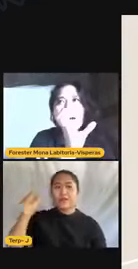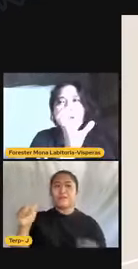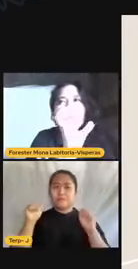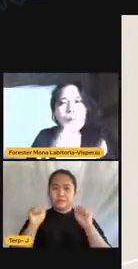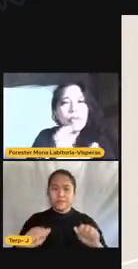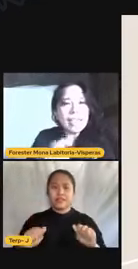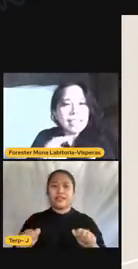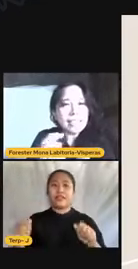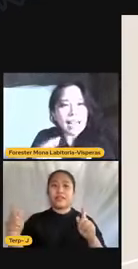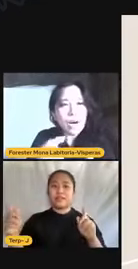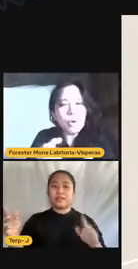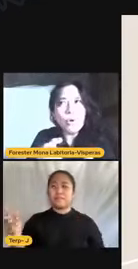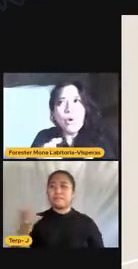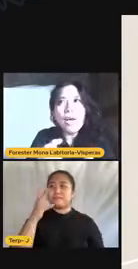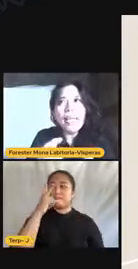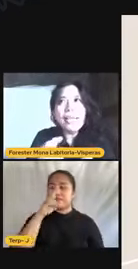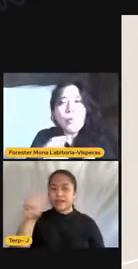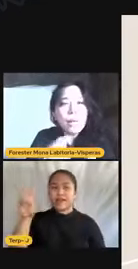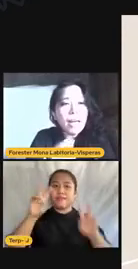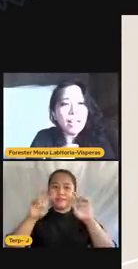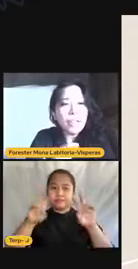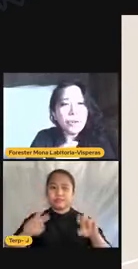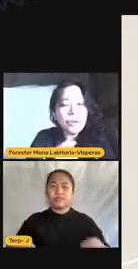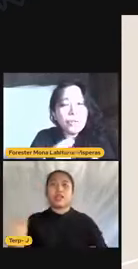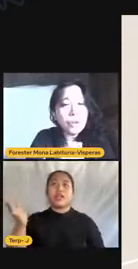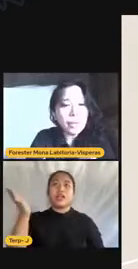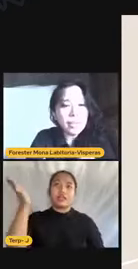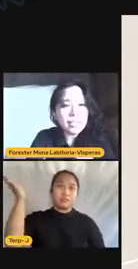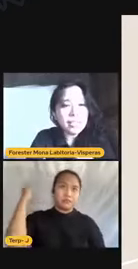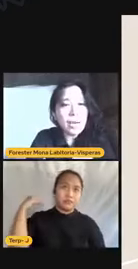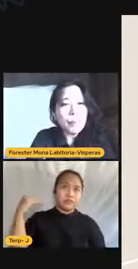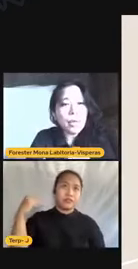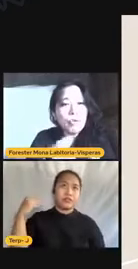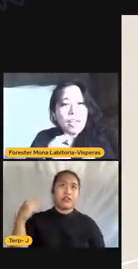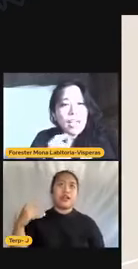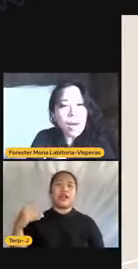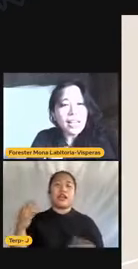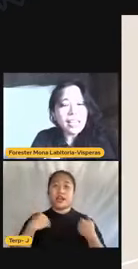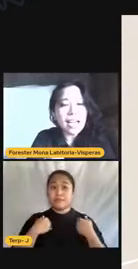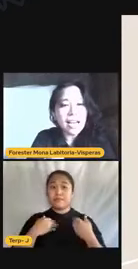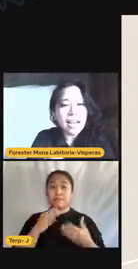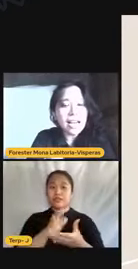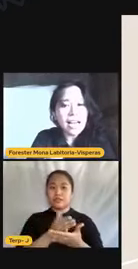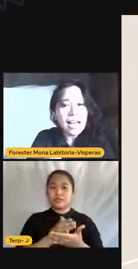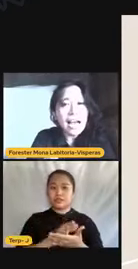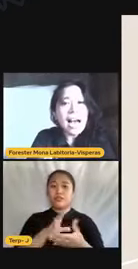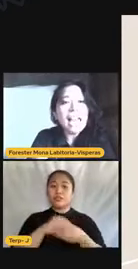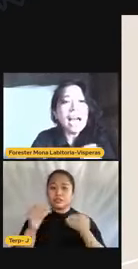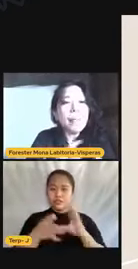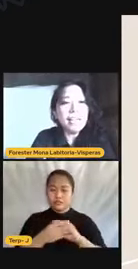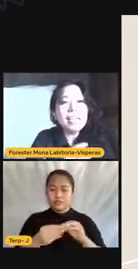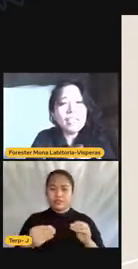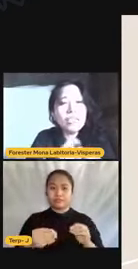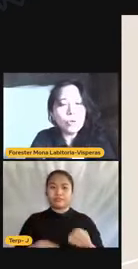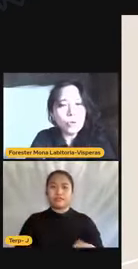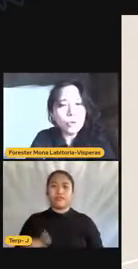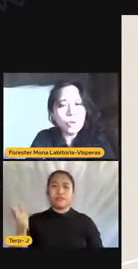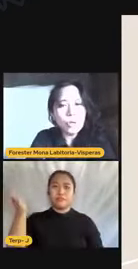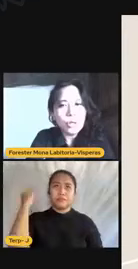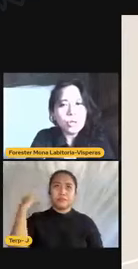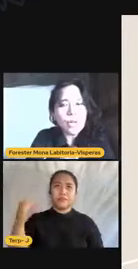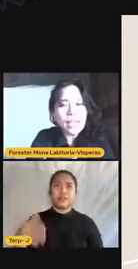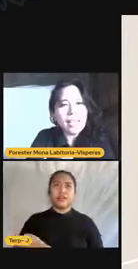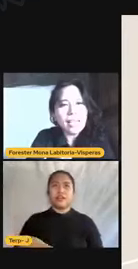kayang tumakbo ng isang tao ng 1 mile under 4 minutes. Pero nung nagawa na siya, ang dami ng